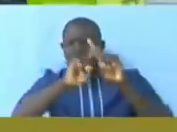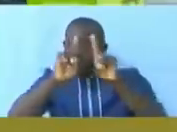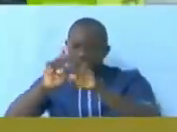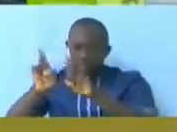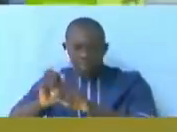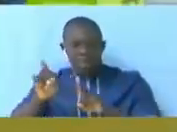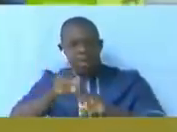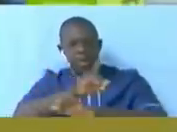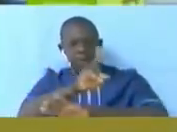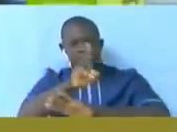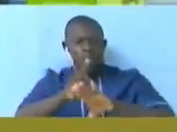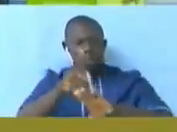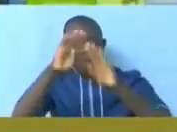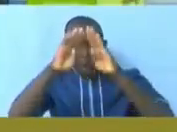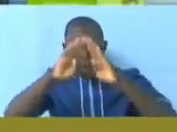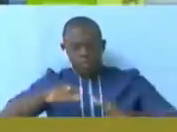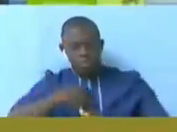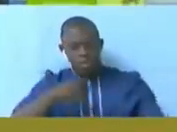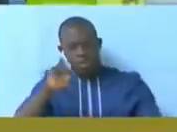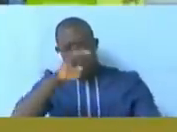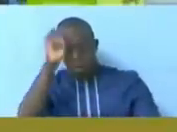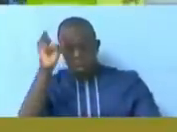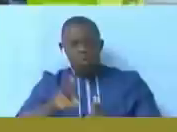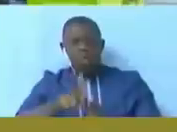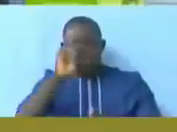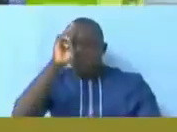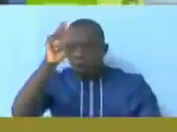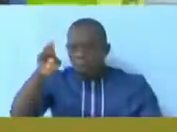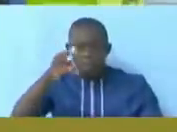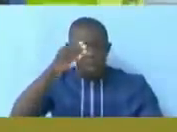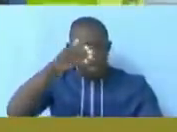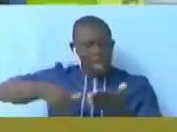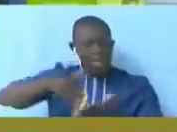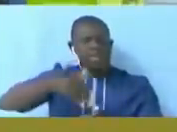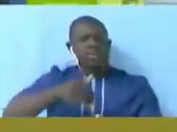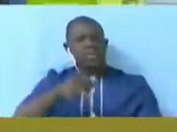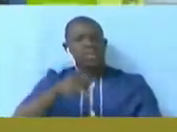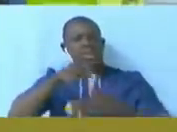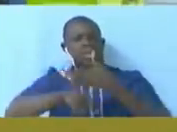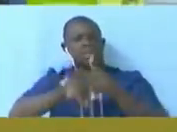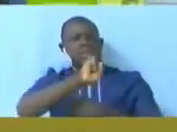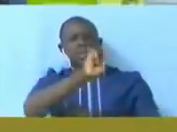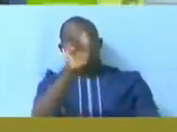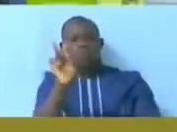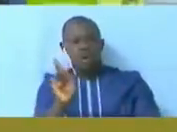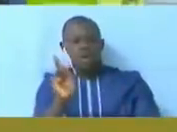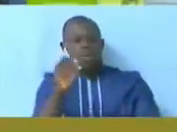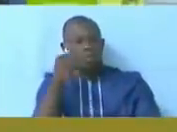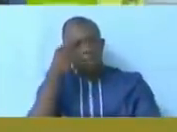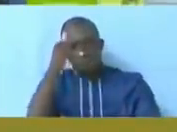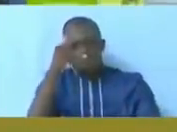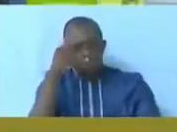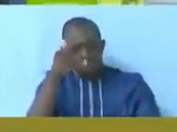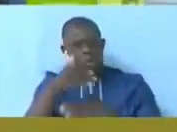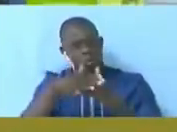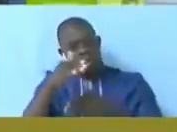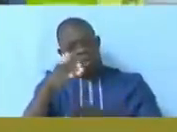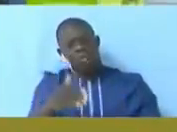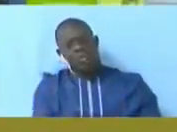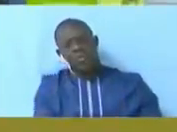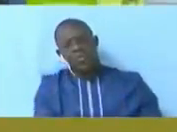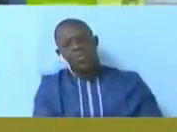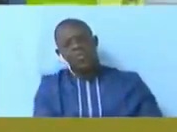I work and my home address in Serekunda. Aya kumandiro ke dinkira jamaale to wotu montela ko do ko